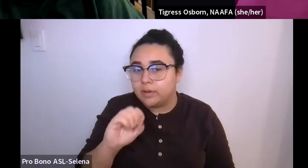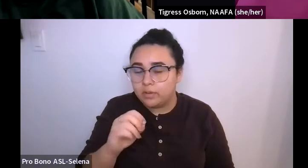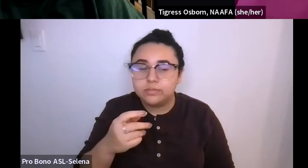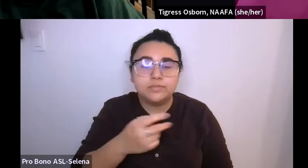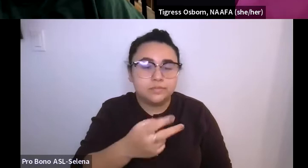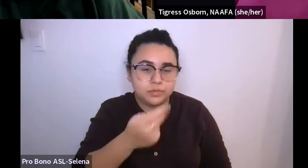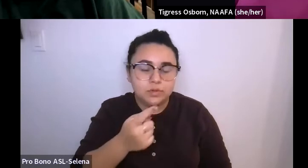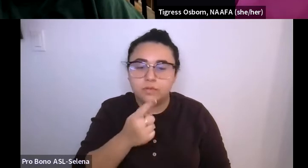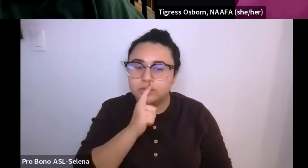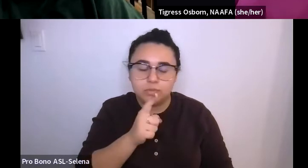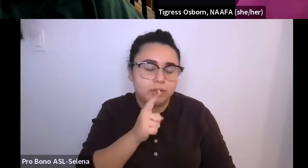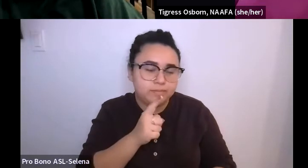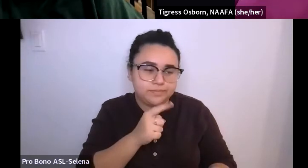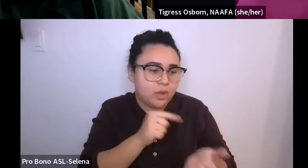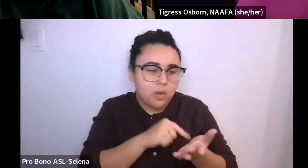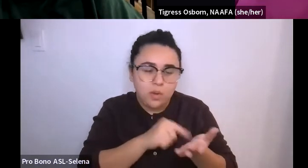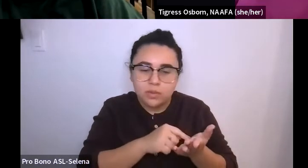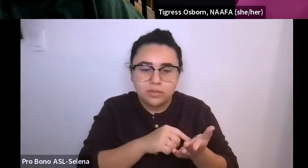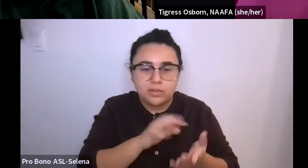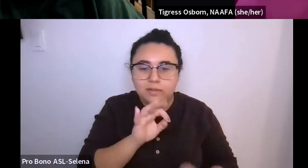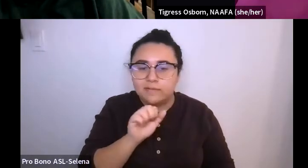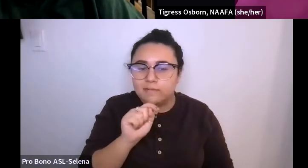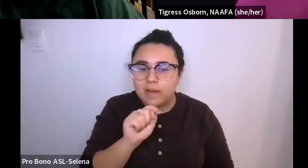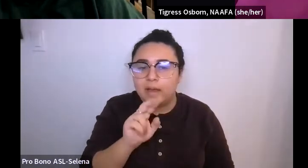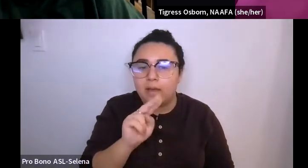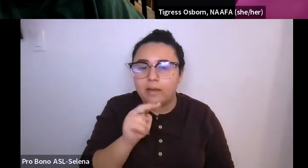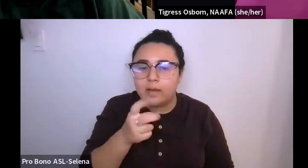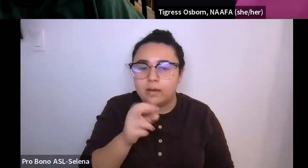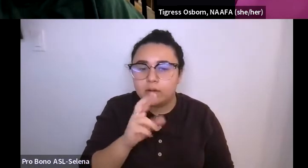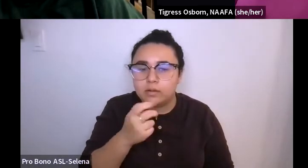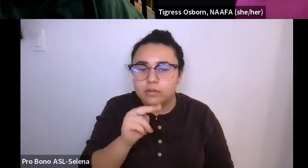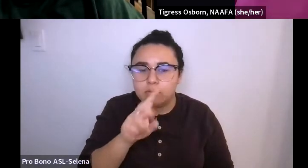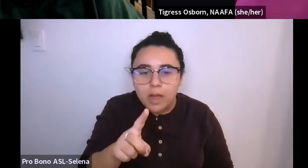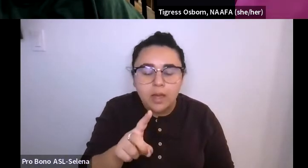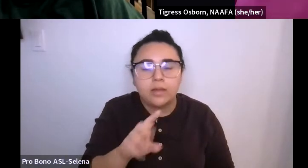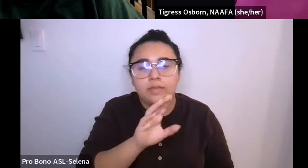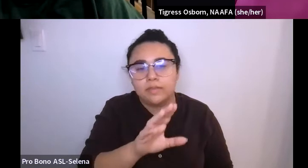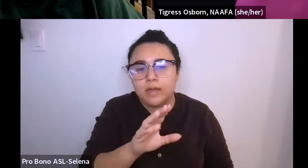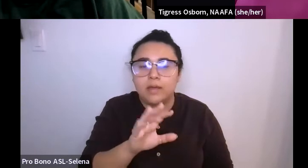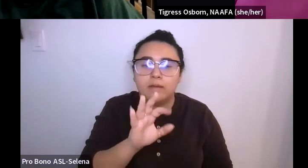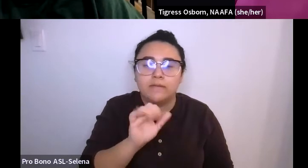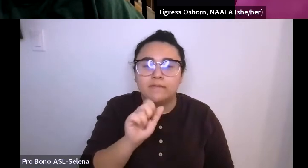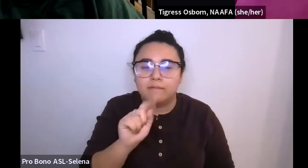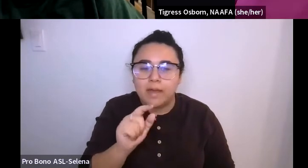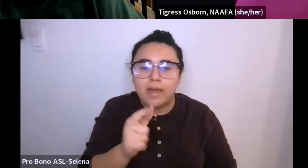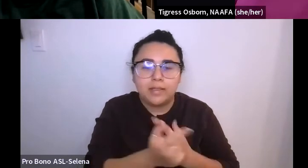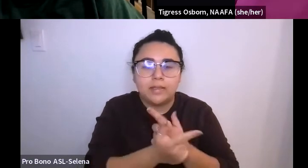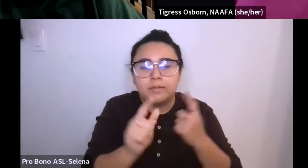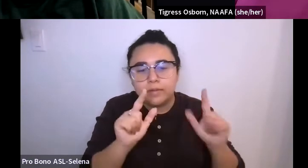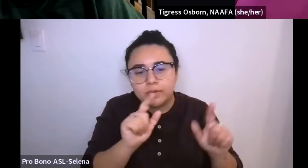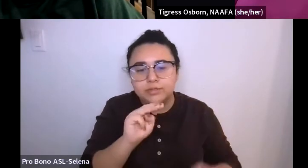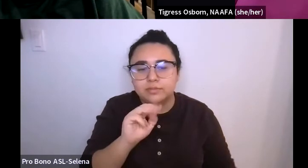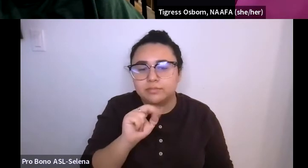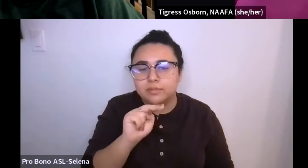the Fat Underground and their Fat Liberation Manifesto. Can you share a little bit of that for people who might be watching or listening who